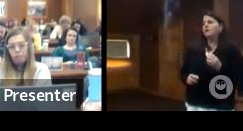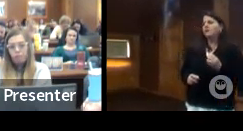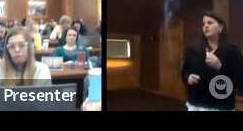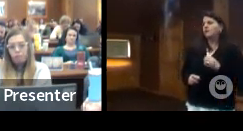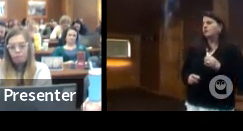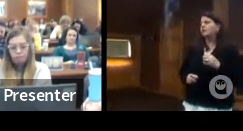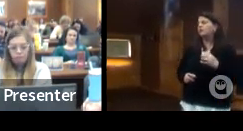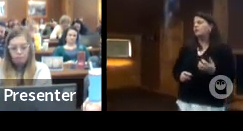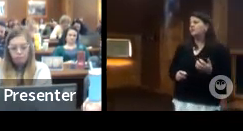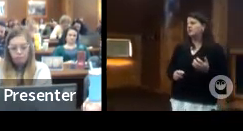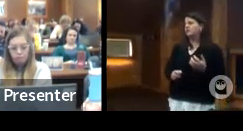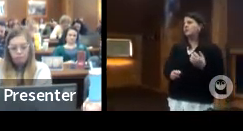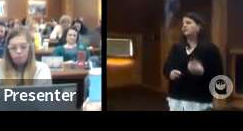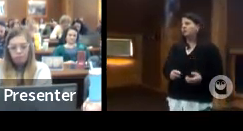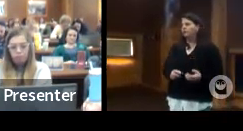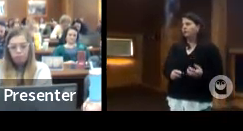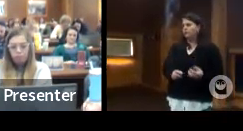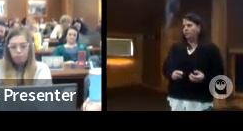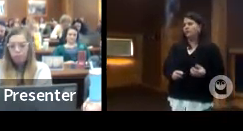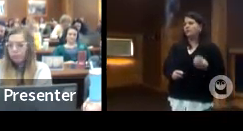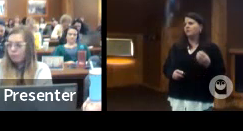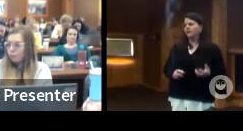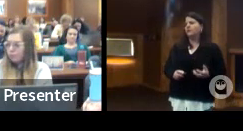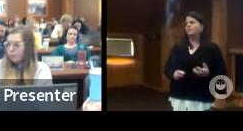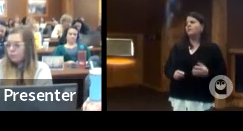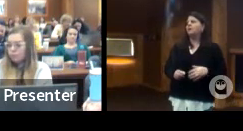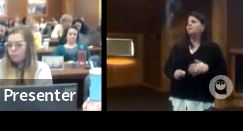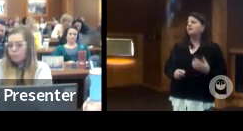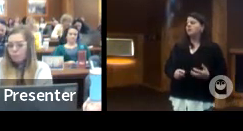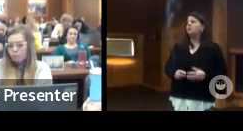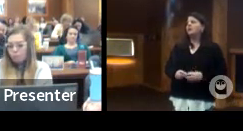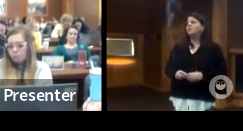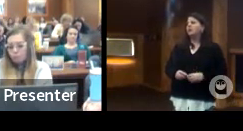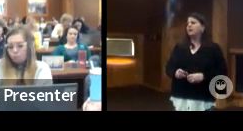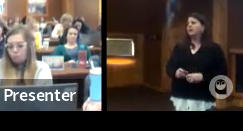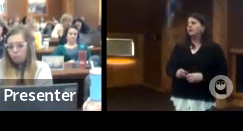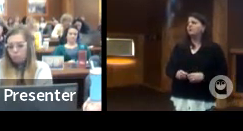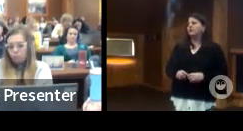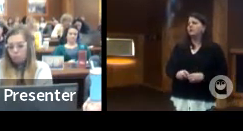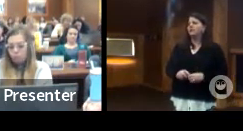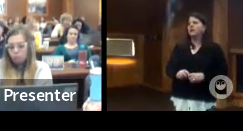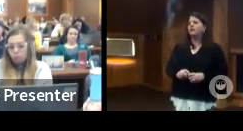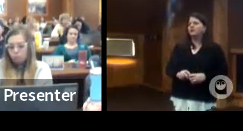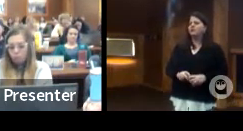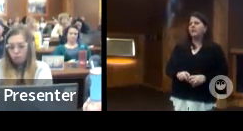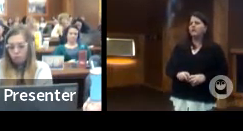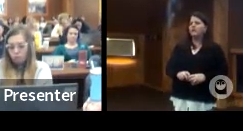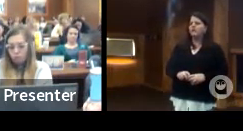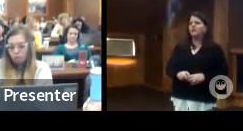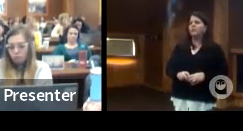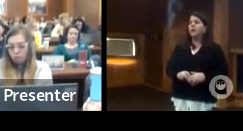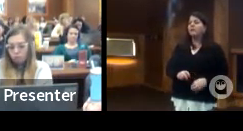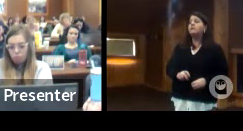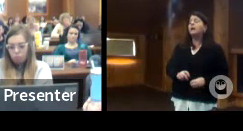you are in a situation where you have to testify involving your victim, make sure they are part of that conversation and